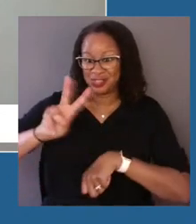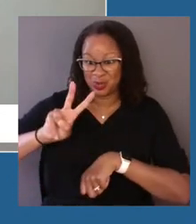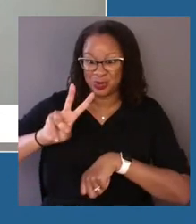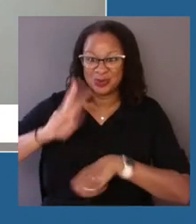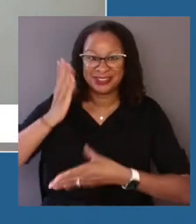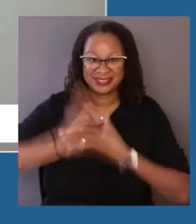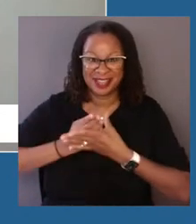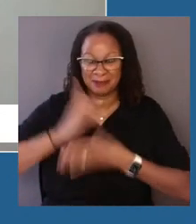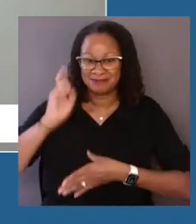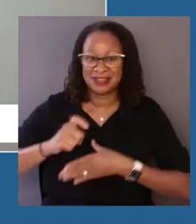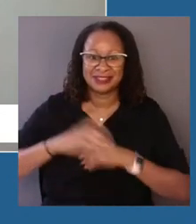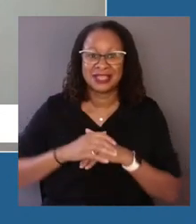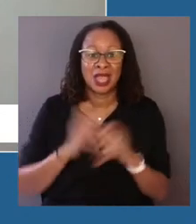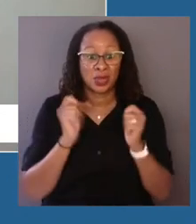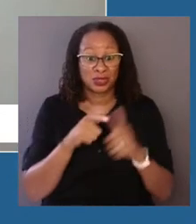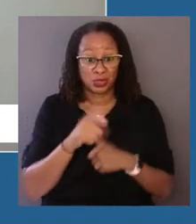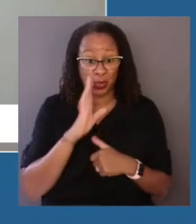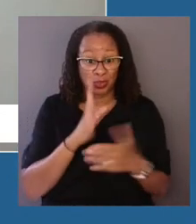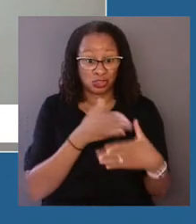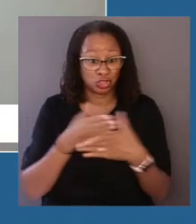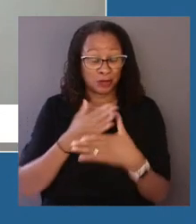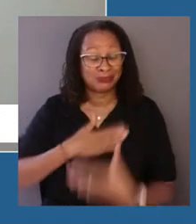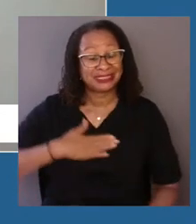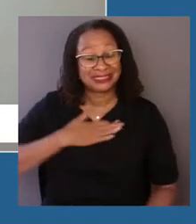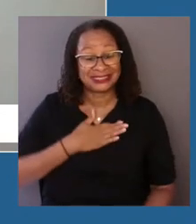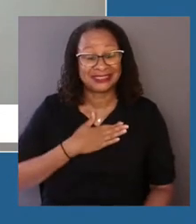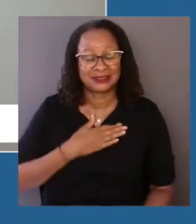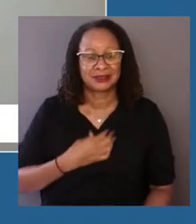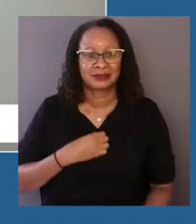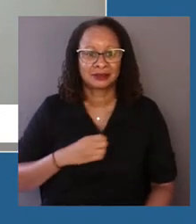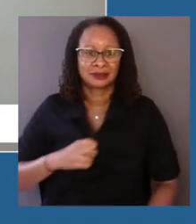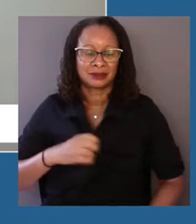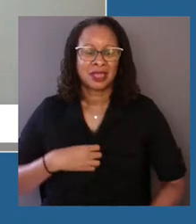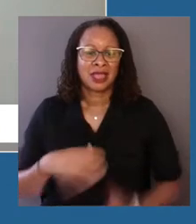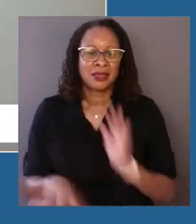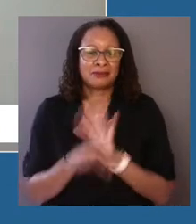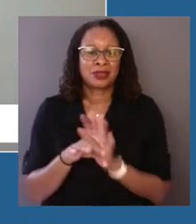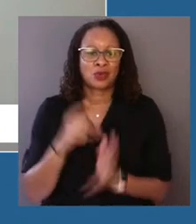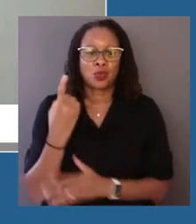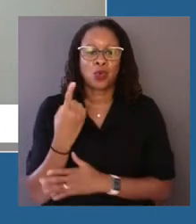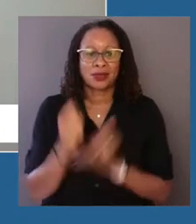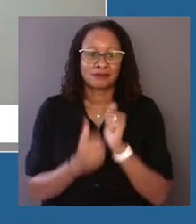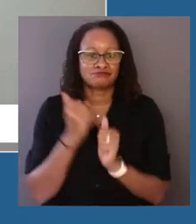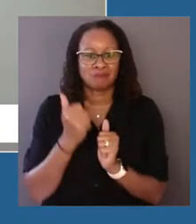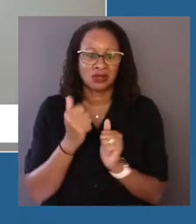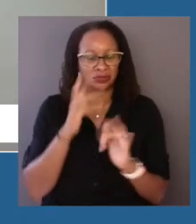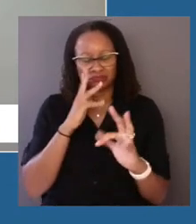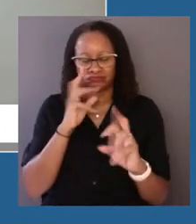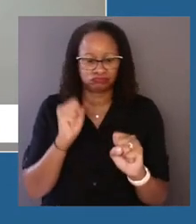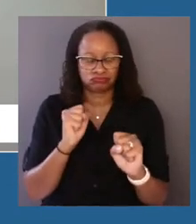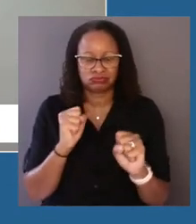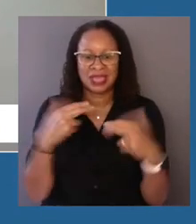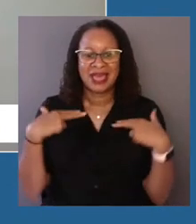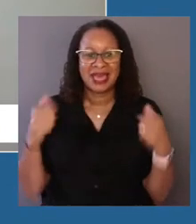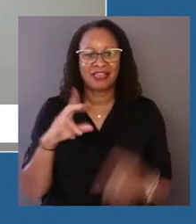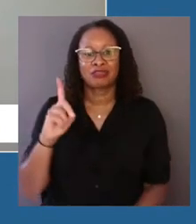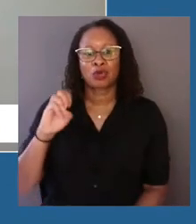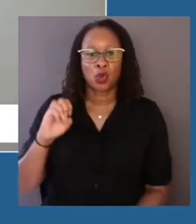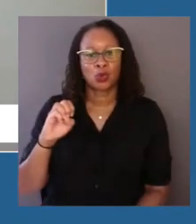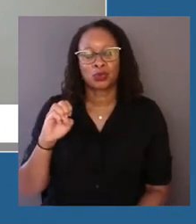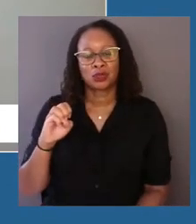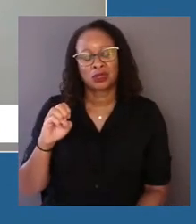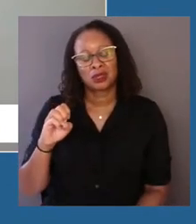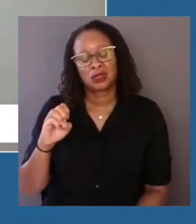very quickly to share if you can pick one most compelling health co-benefit